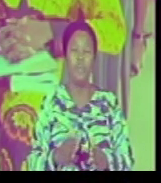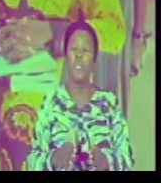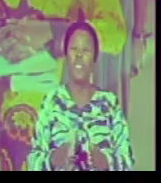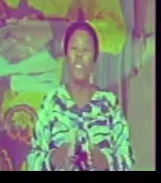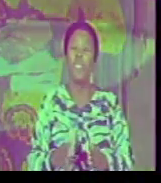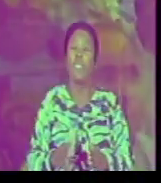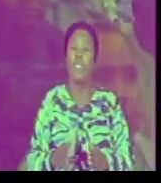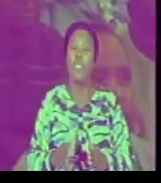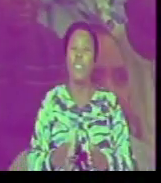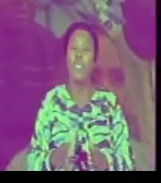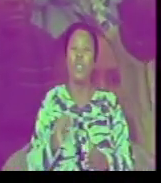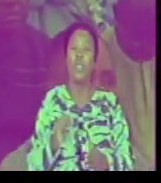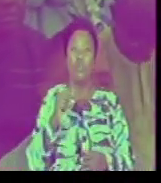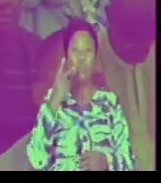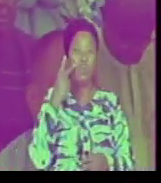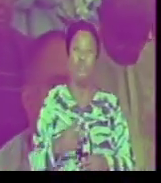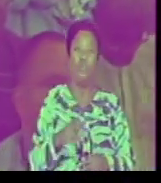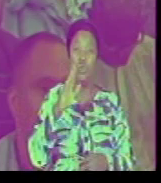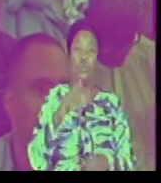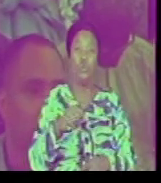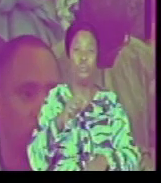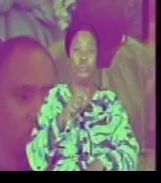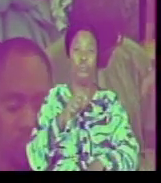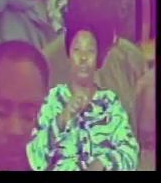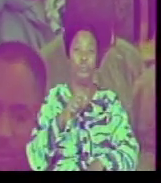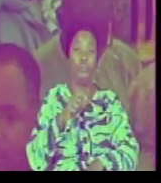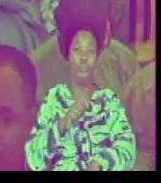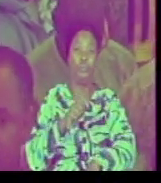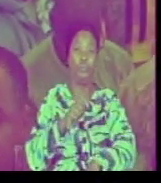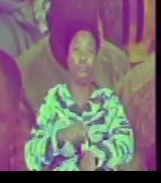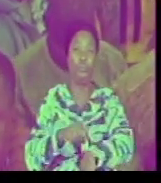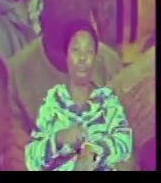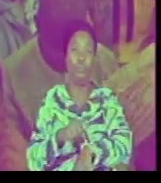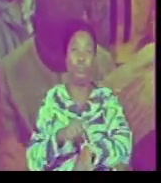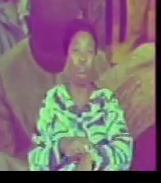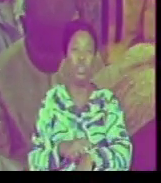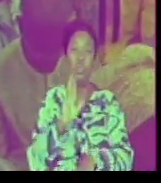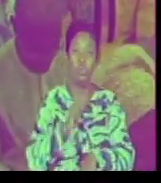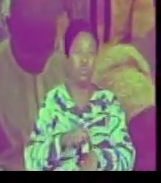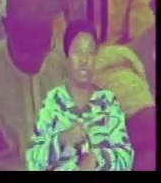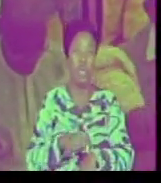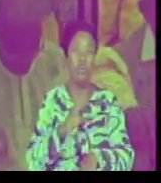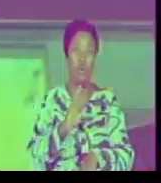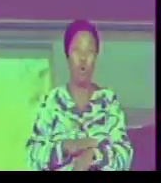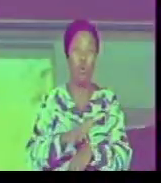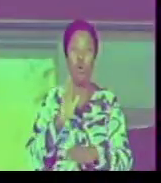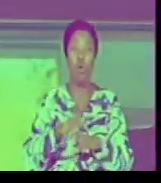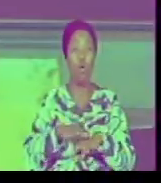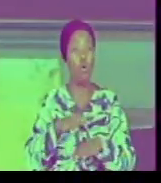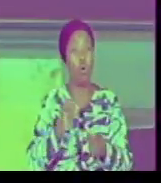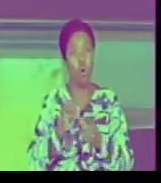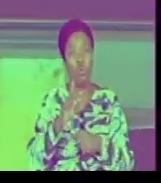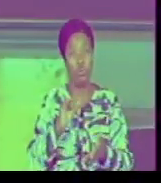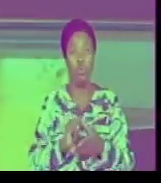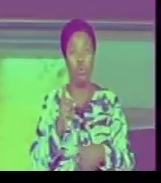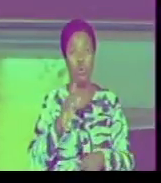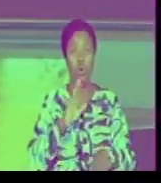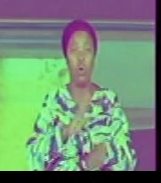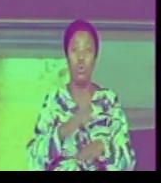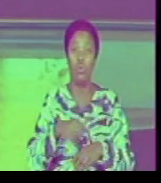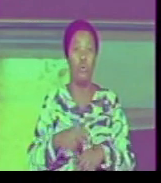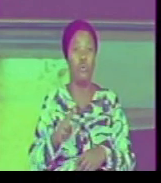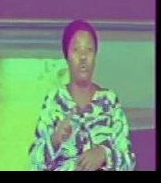your wristwatch, or maybe your phone, the watch or your phone, is as useful when